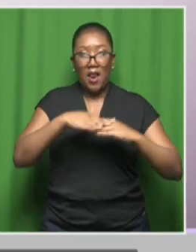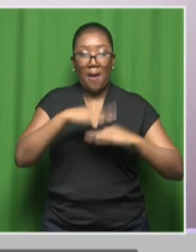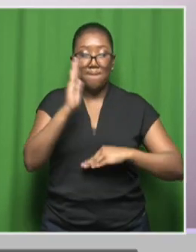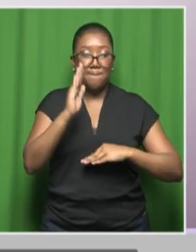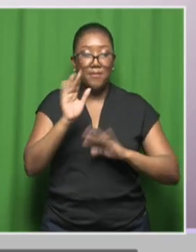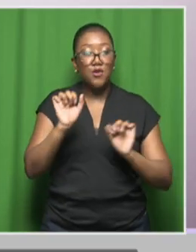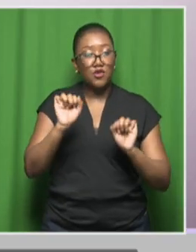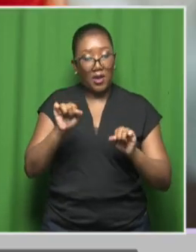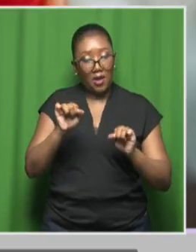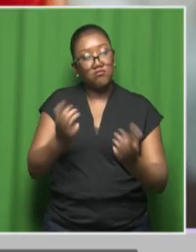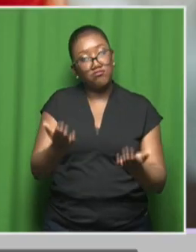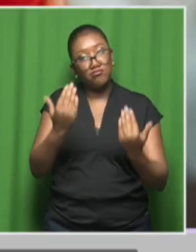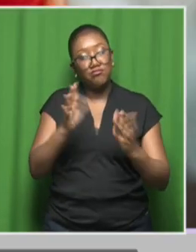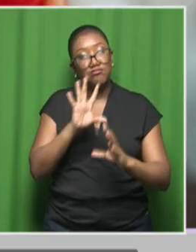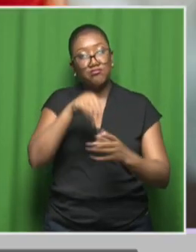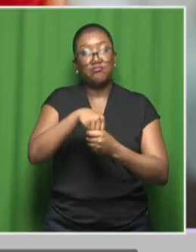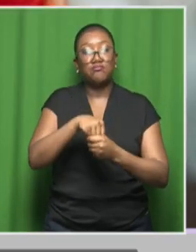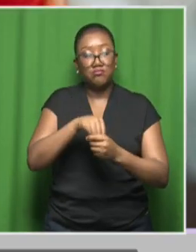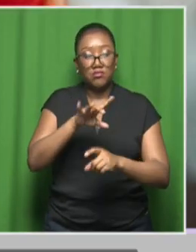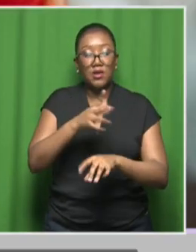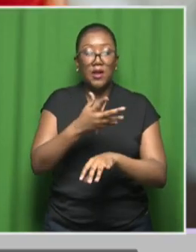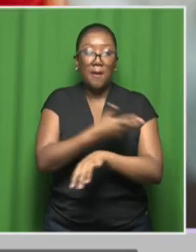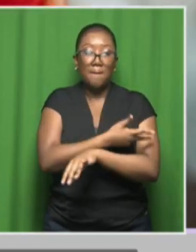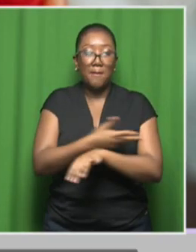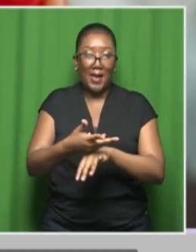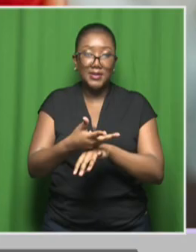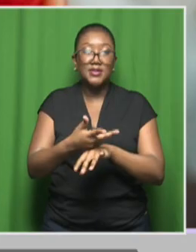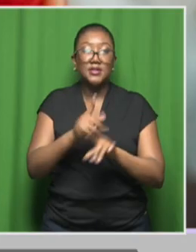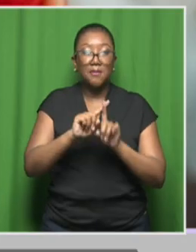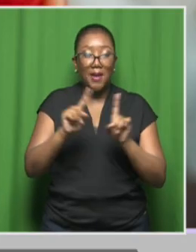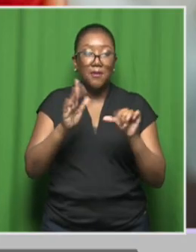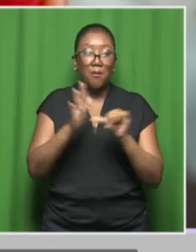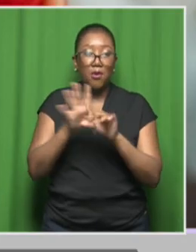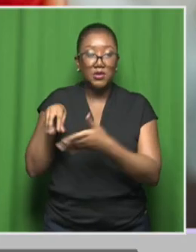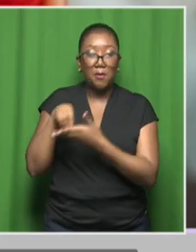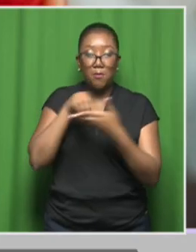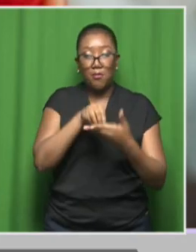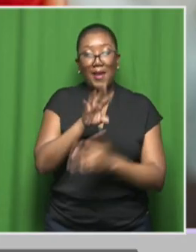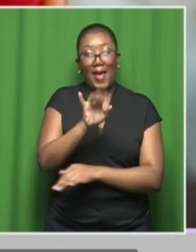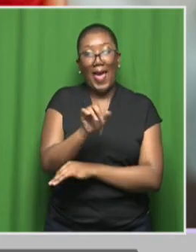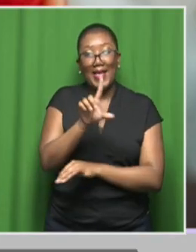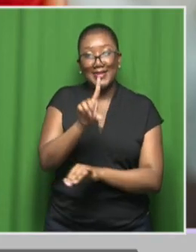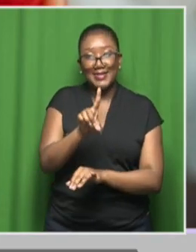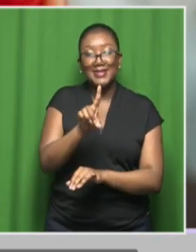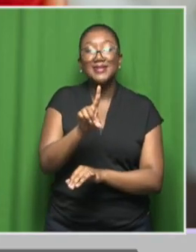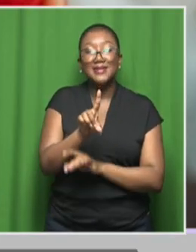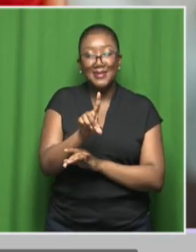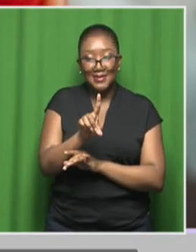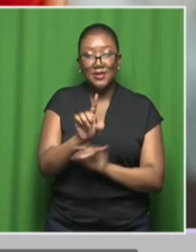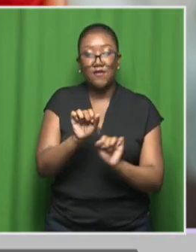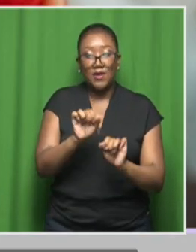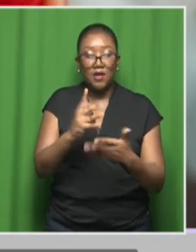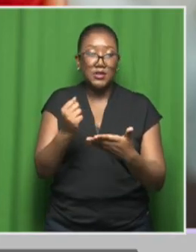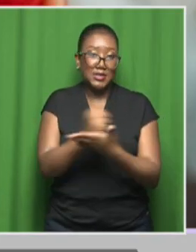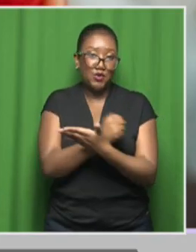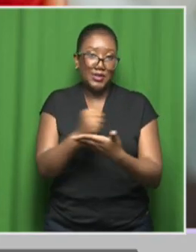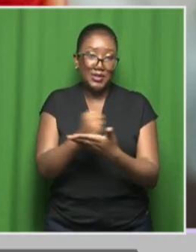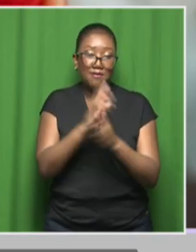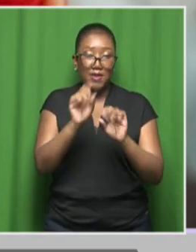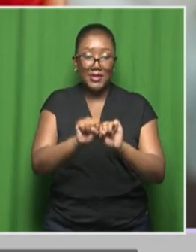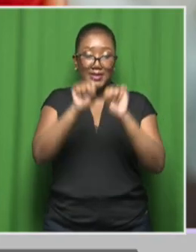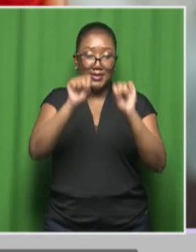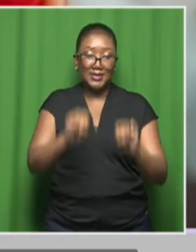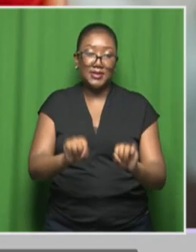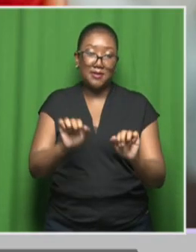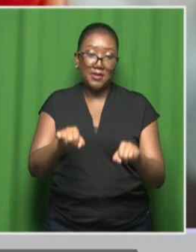you can then become a blood donor. All you need is your identity document to be able to be registered on our system to become a blood